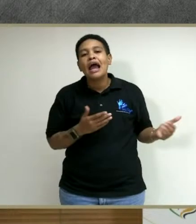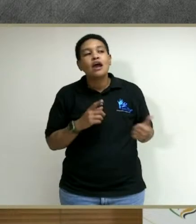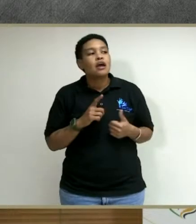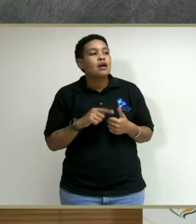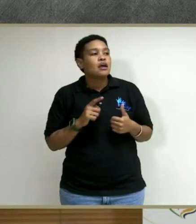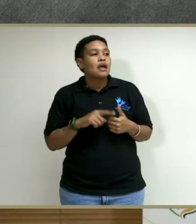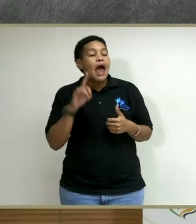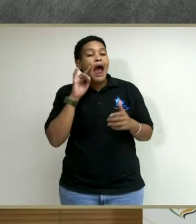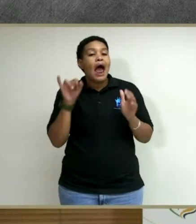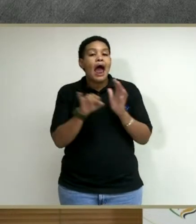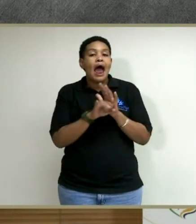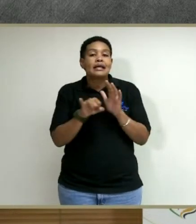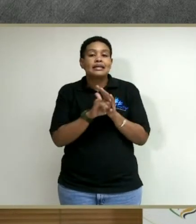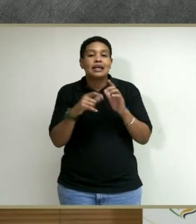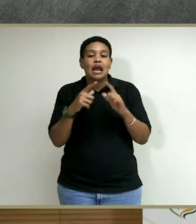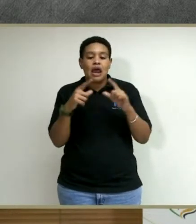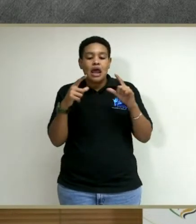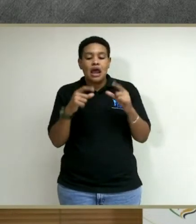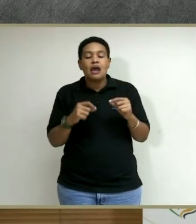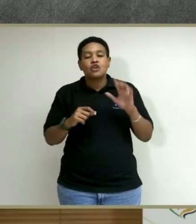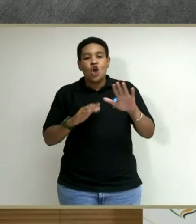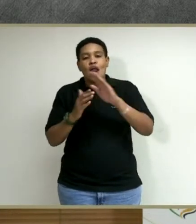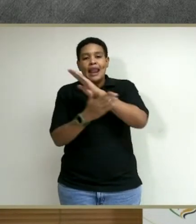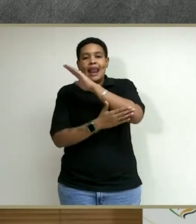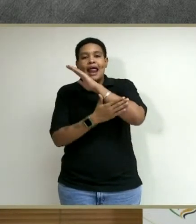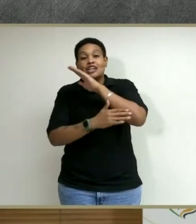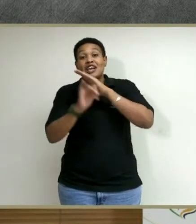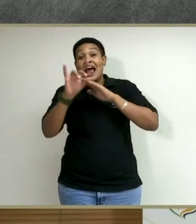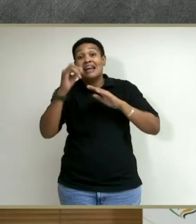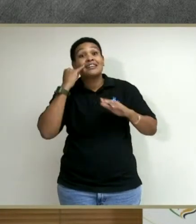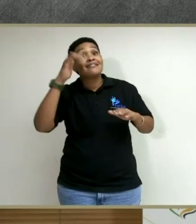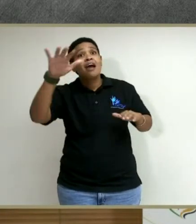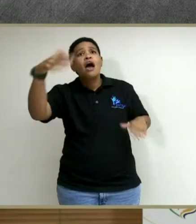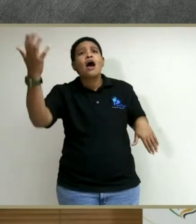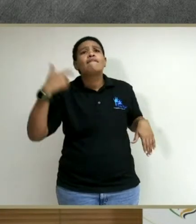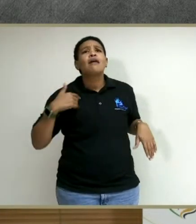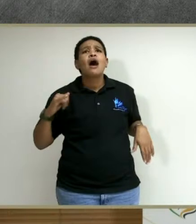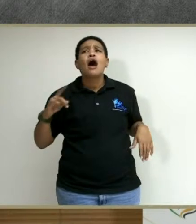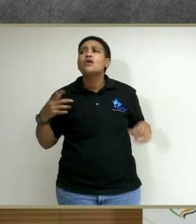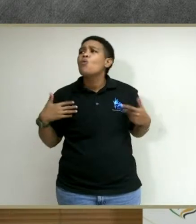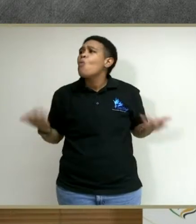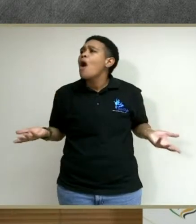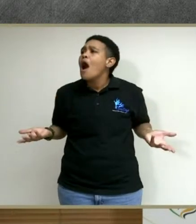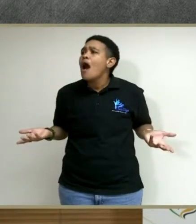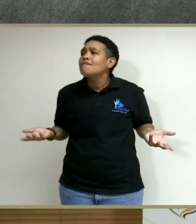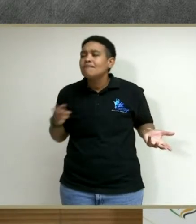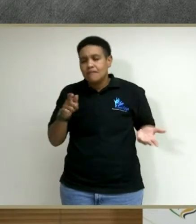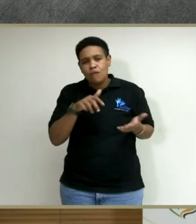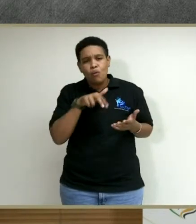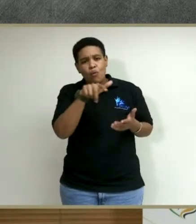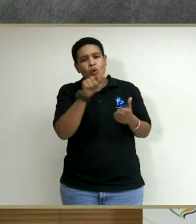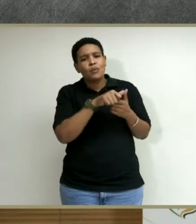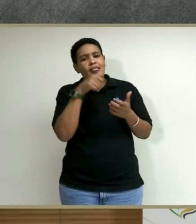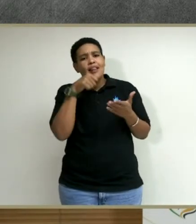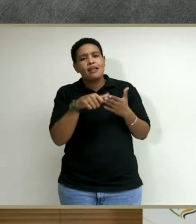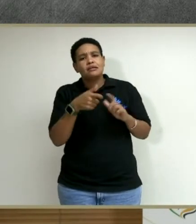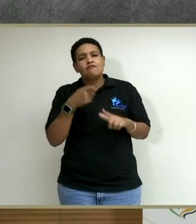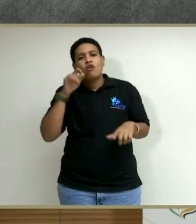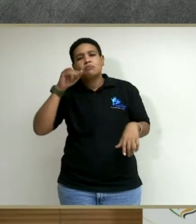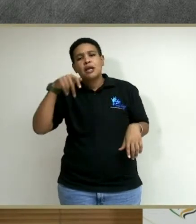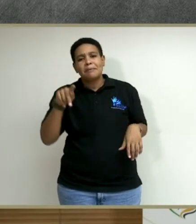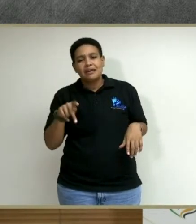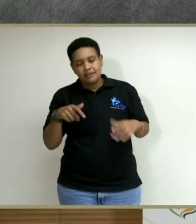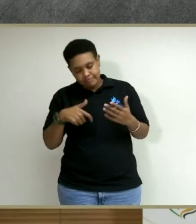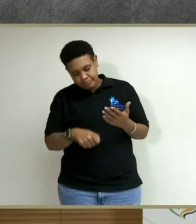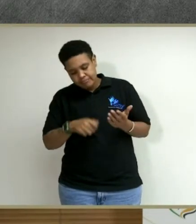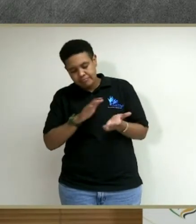the identification card, a national ID. If you don't have that, then of course you're going to walk with a letter from a Justice of